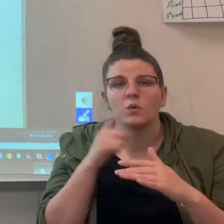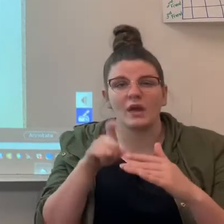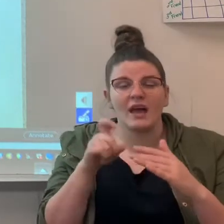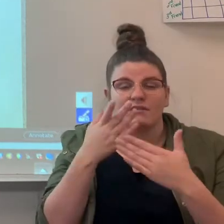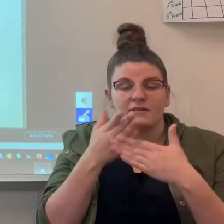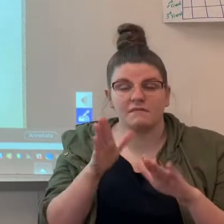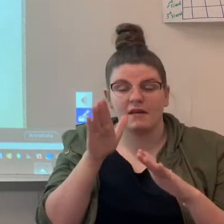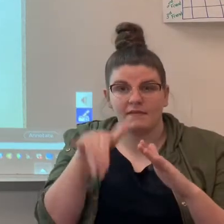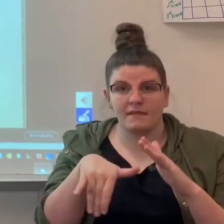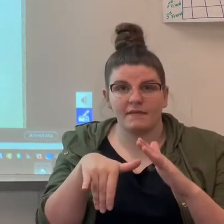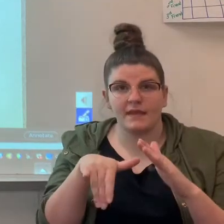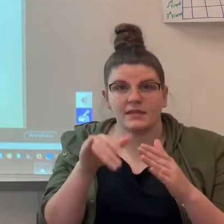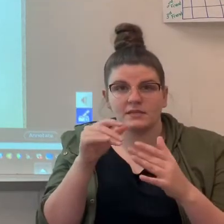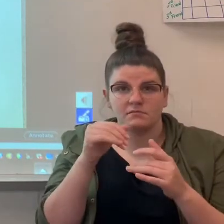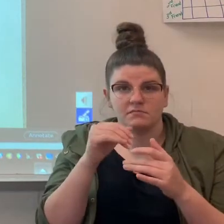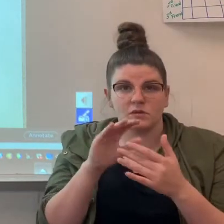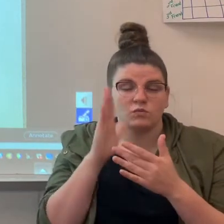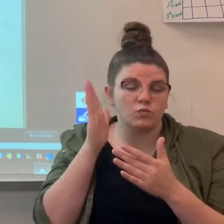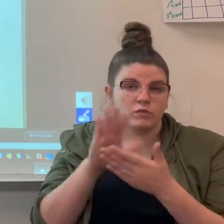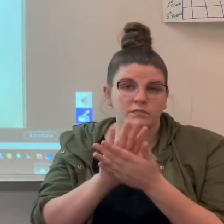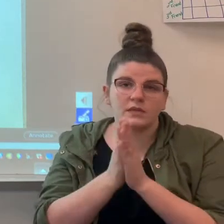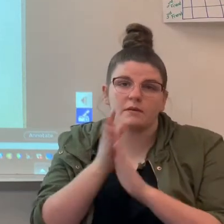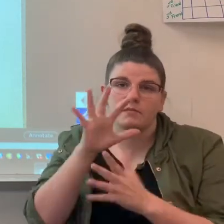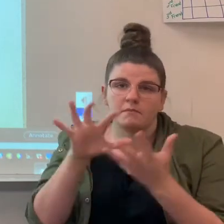make a mixed fraction.